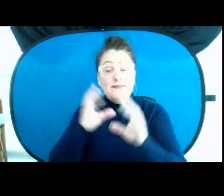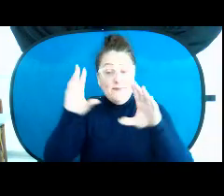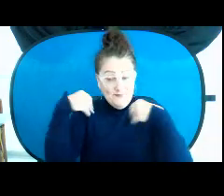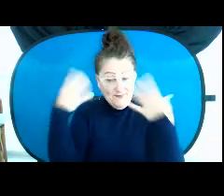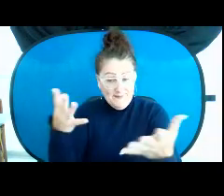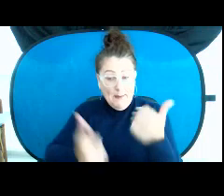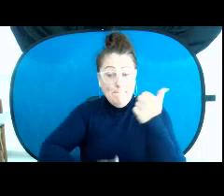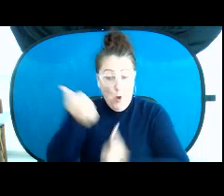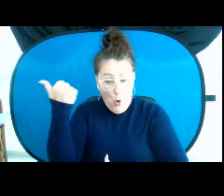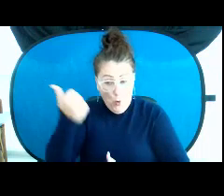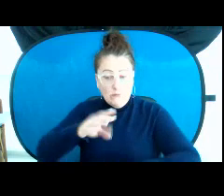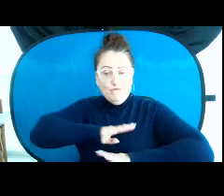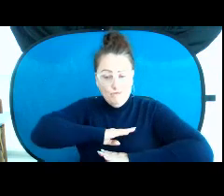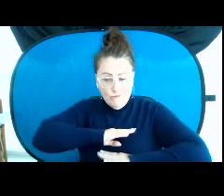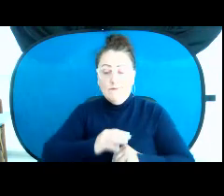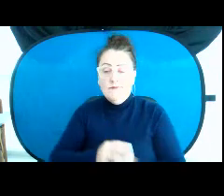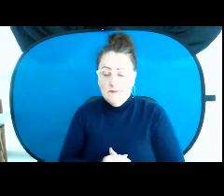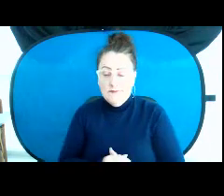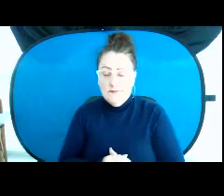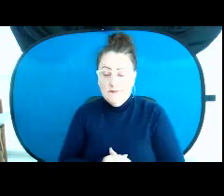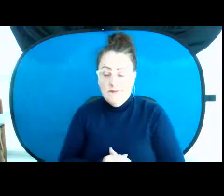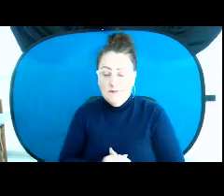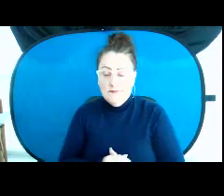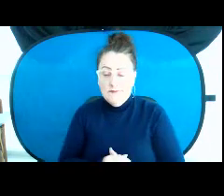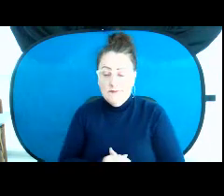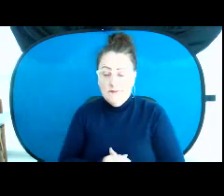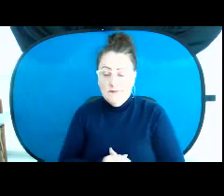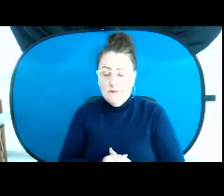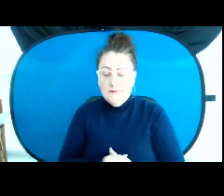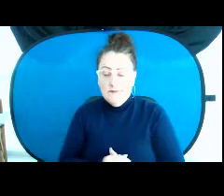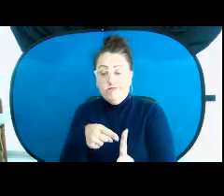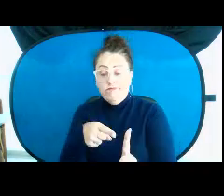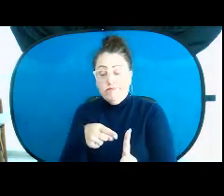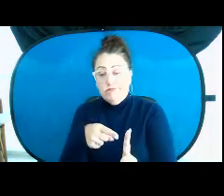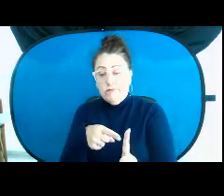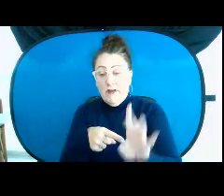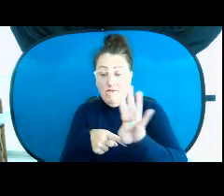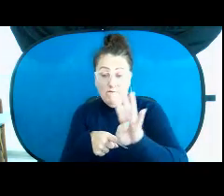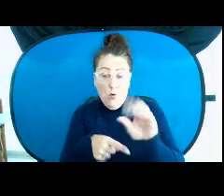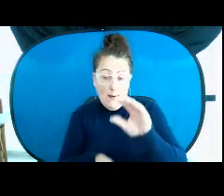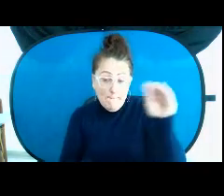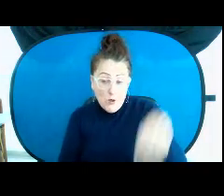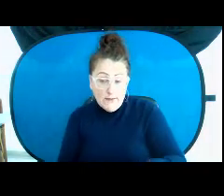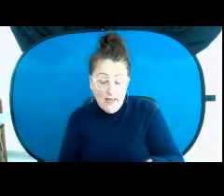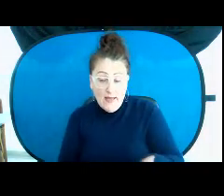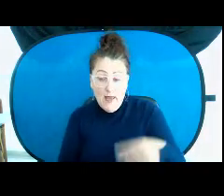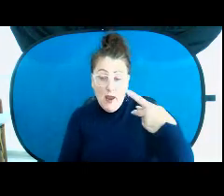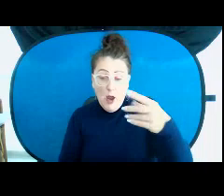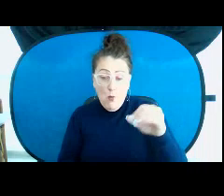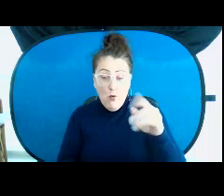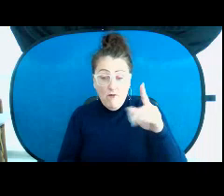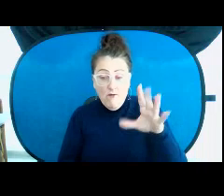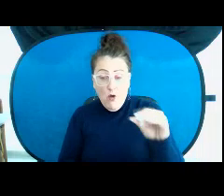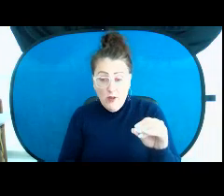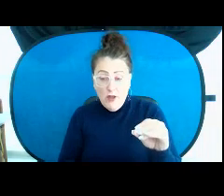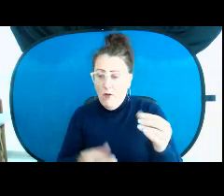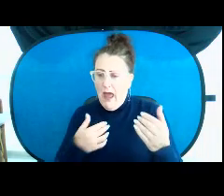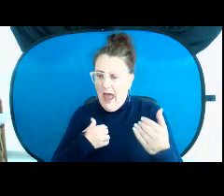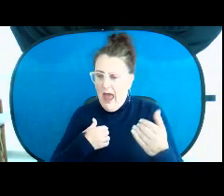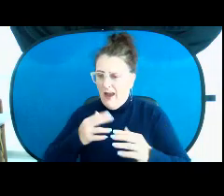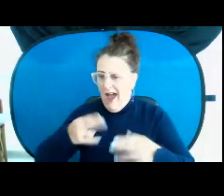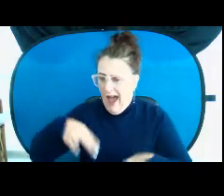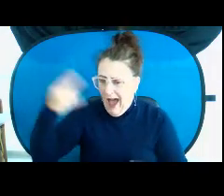of them in the last quarter. Also, I want to point out that 40% of our portfolio had significant risks to them. I